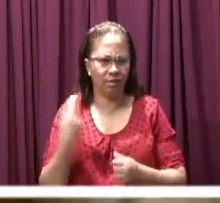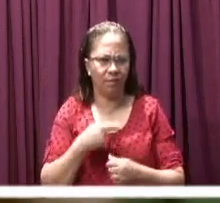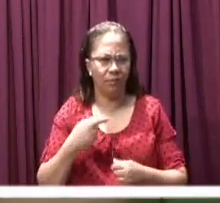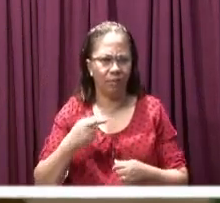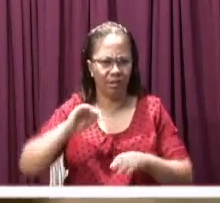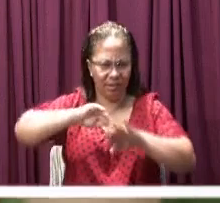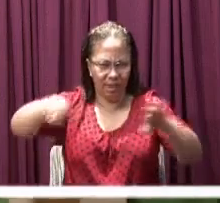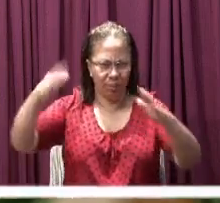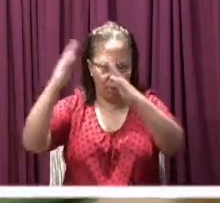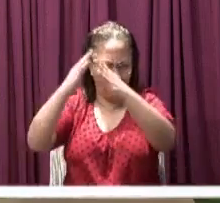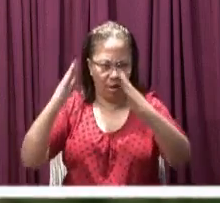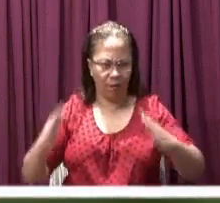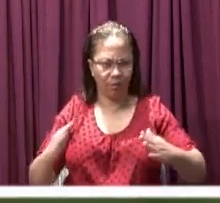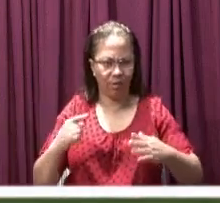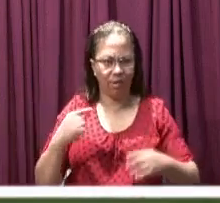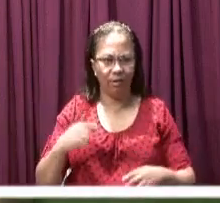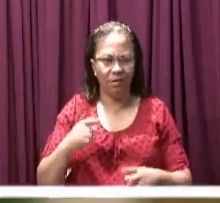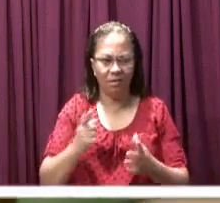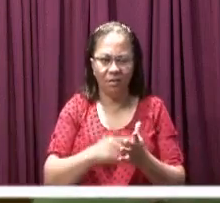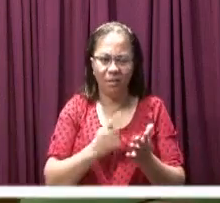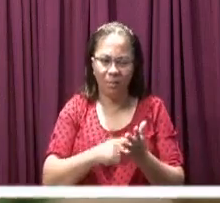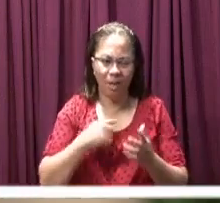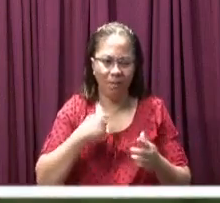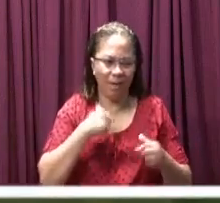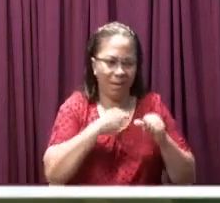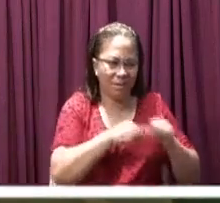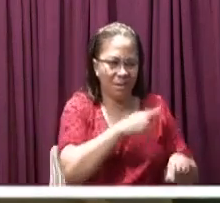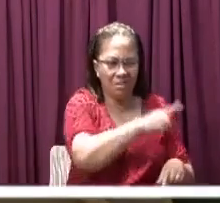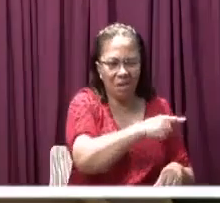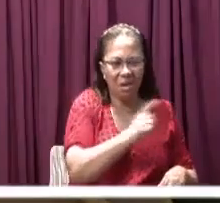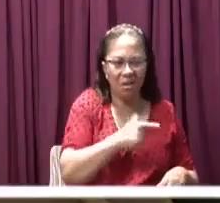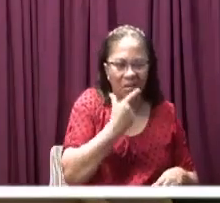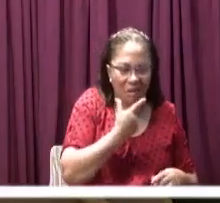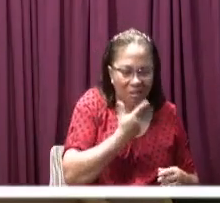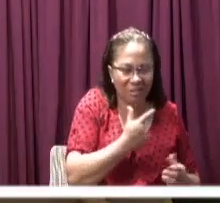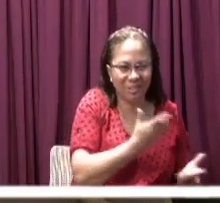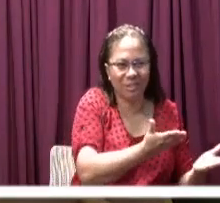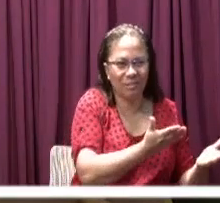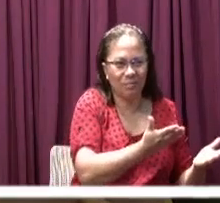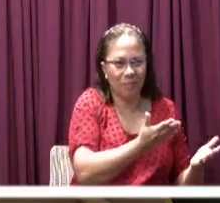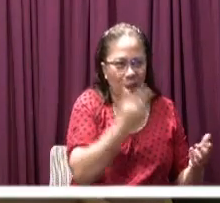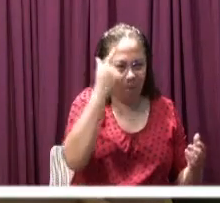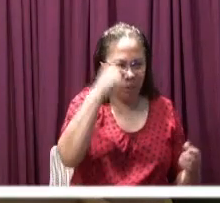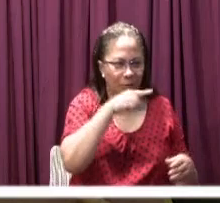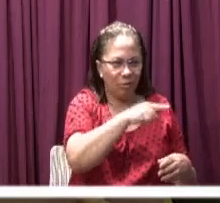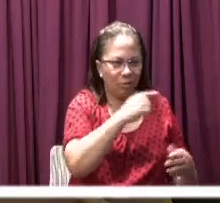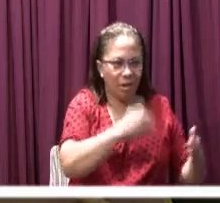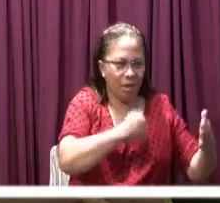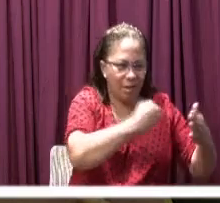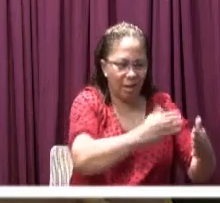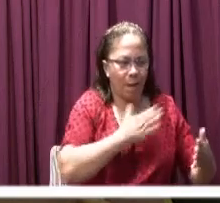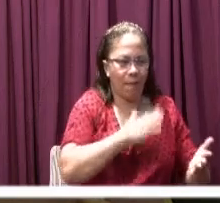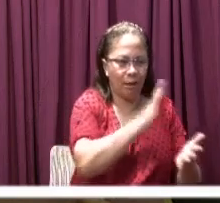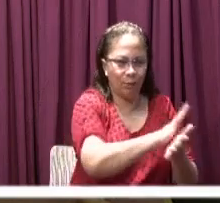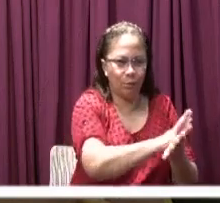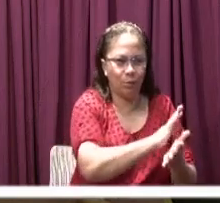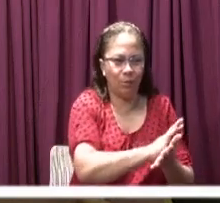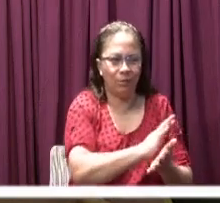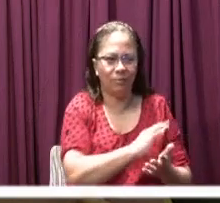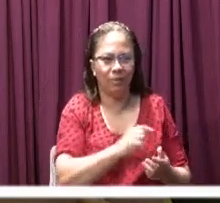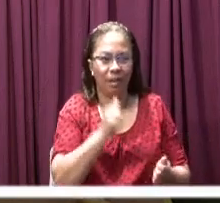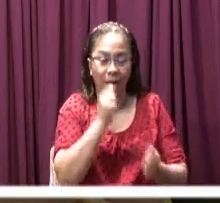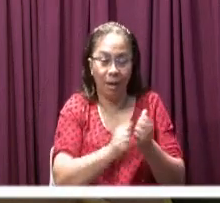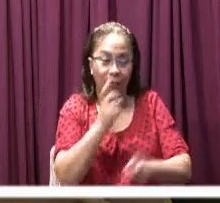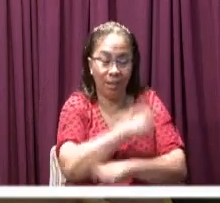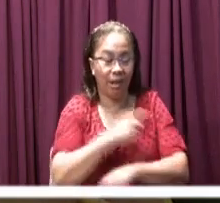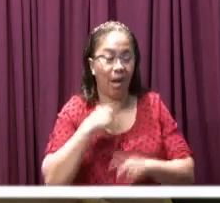in both houses, you know. Lunch was by that other grandmother because she was close to my schools. So I went there every